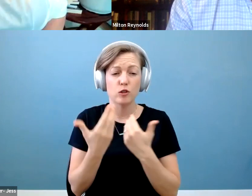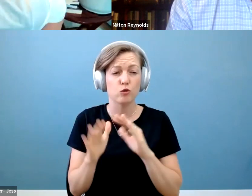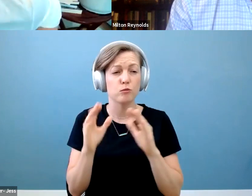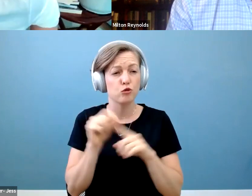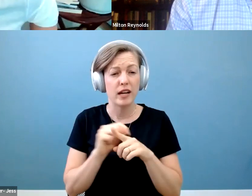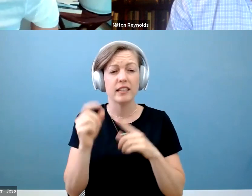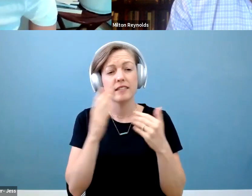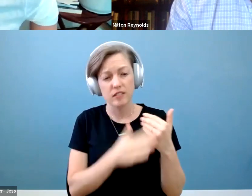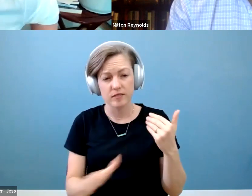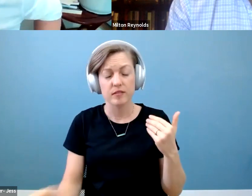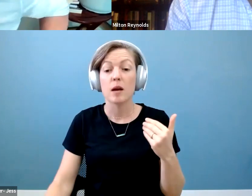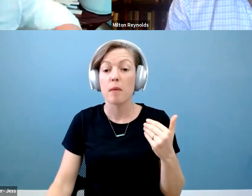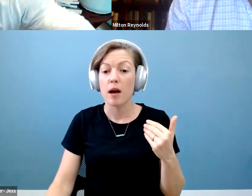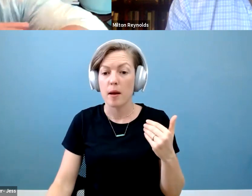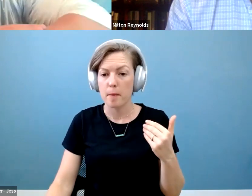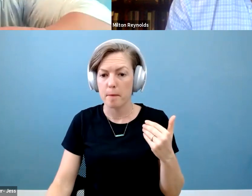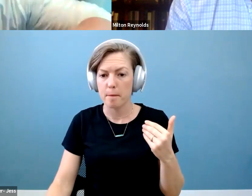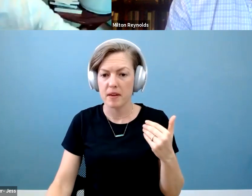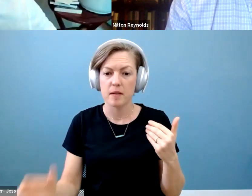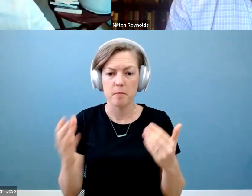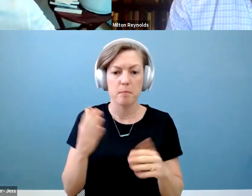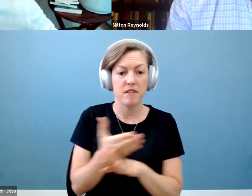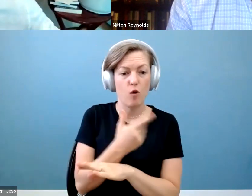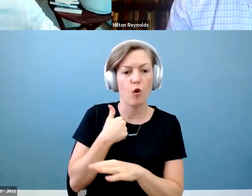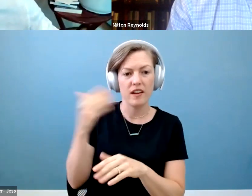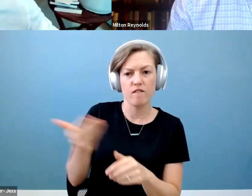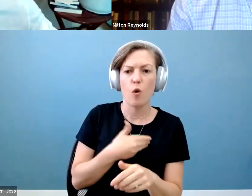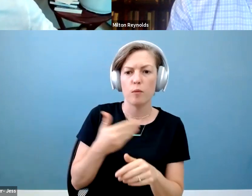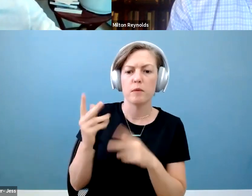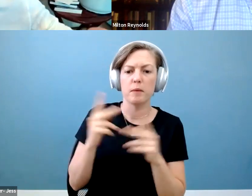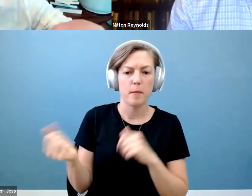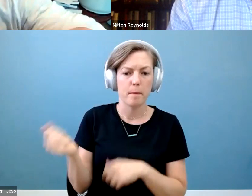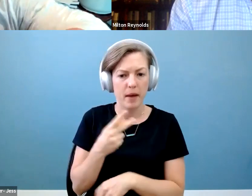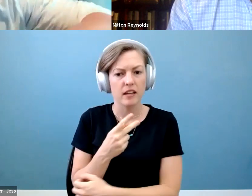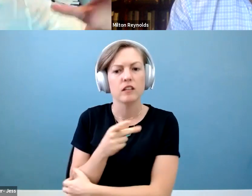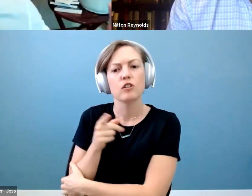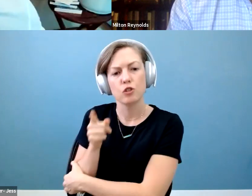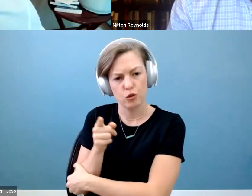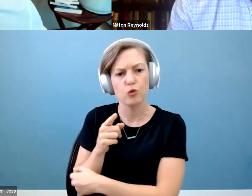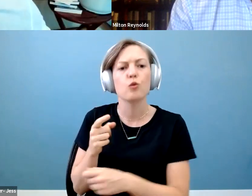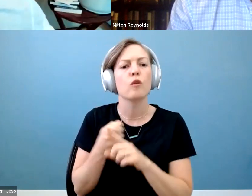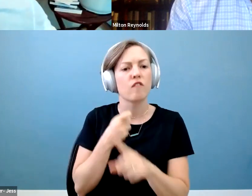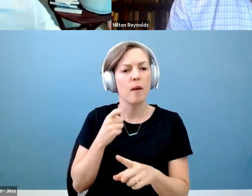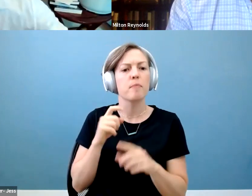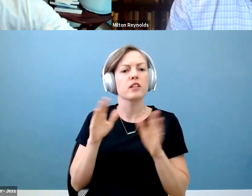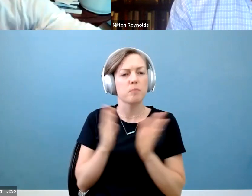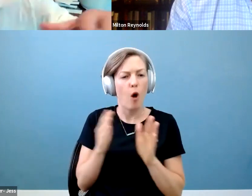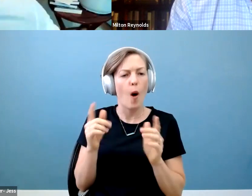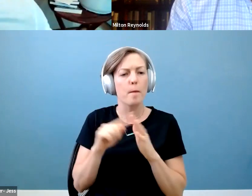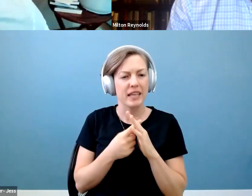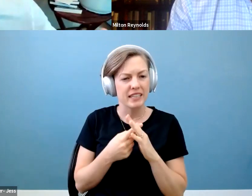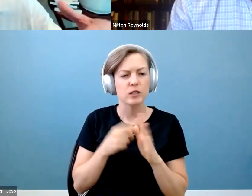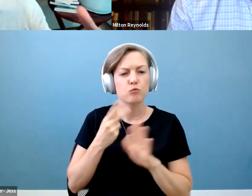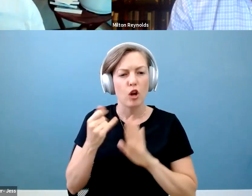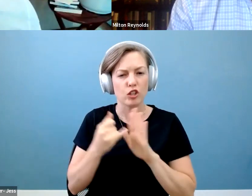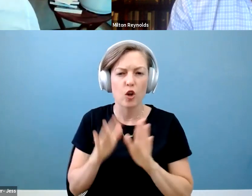bring other folks back on, Milton, you've been really connected to the From Small Beginnings project across the country. There's other